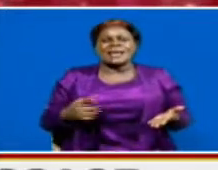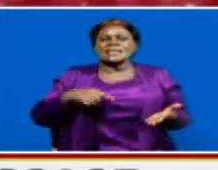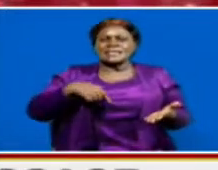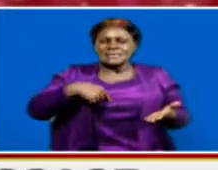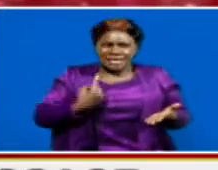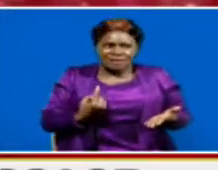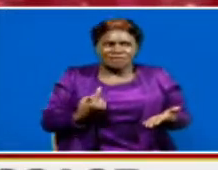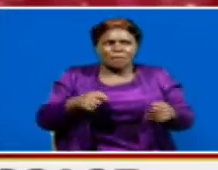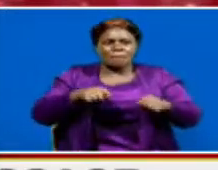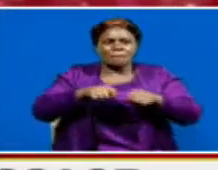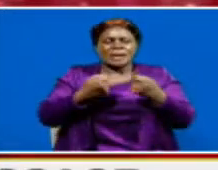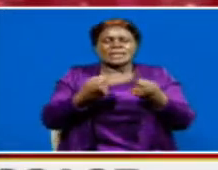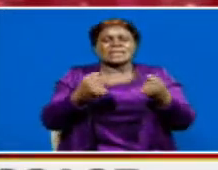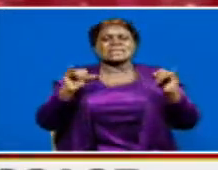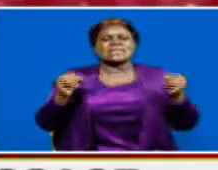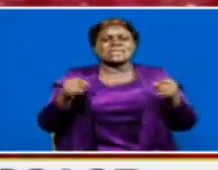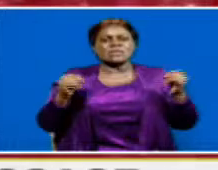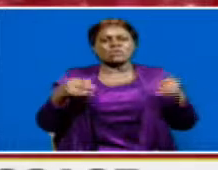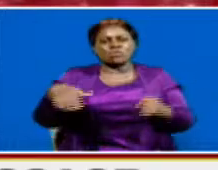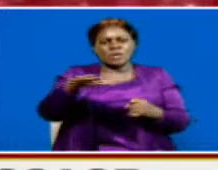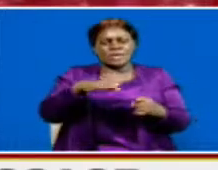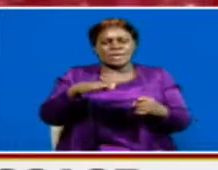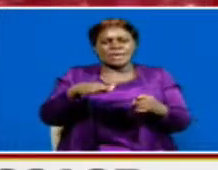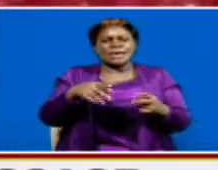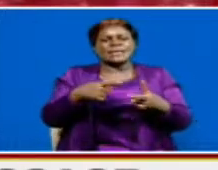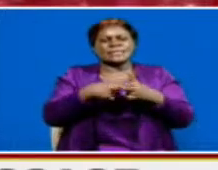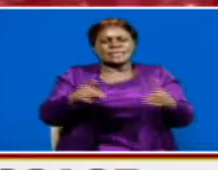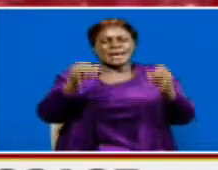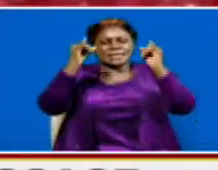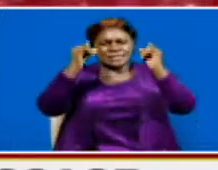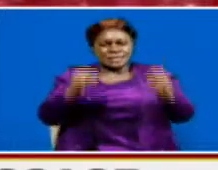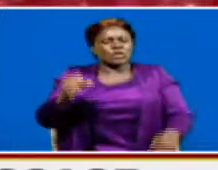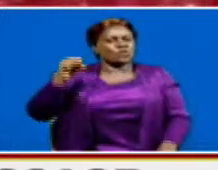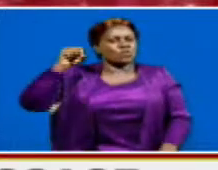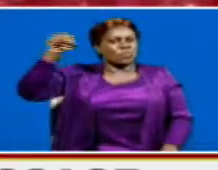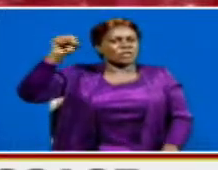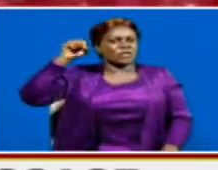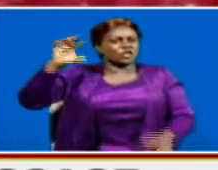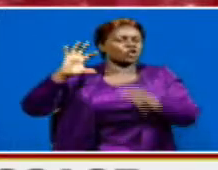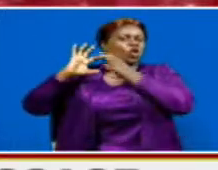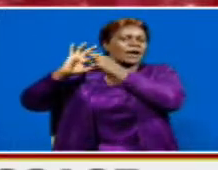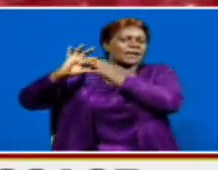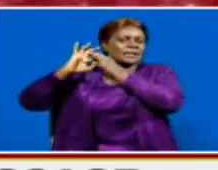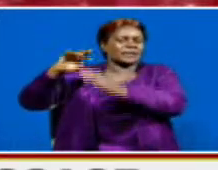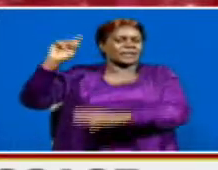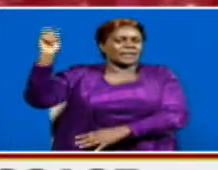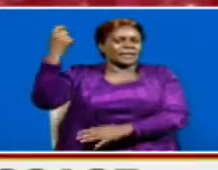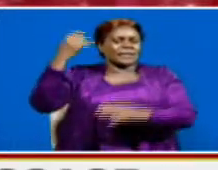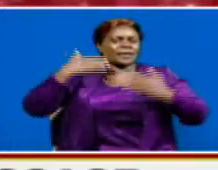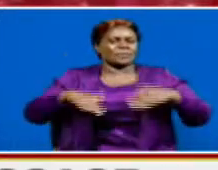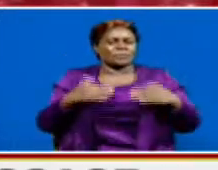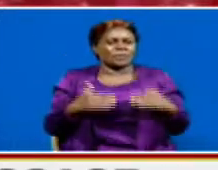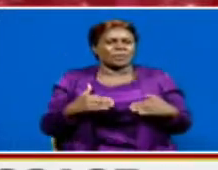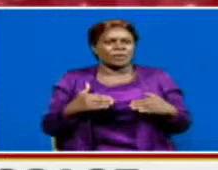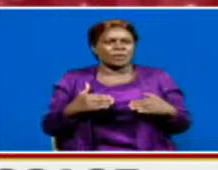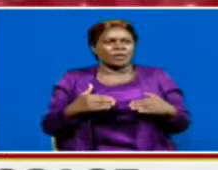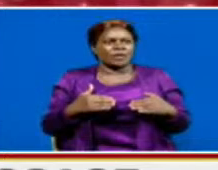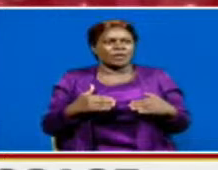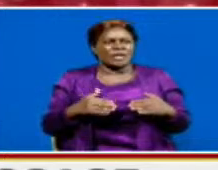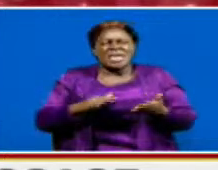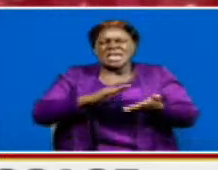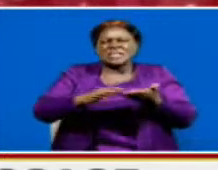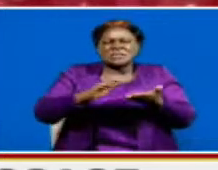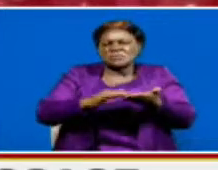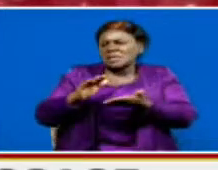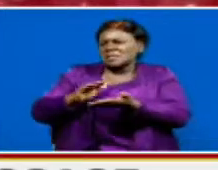are breaking new ground and charting a new political culture for Kenya. Instead of